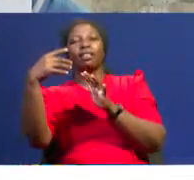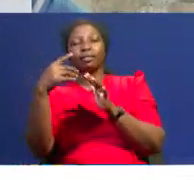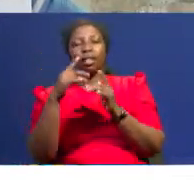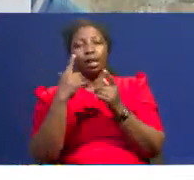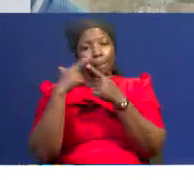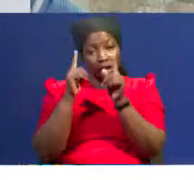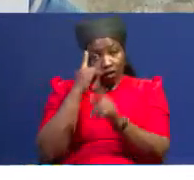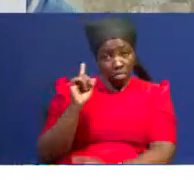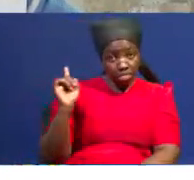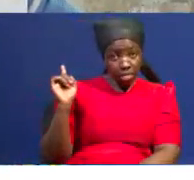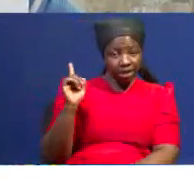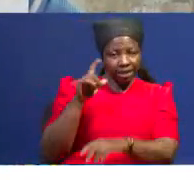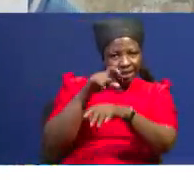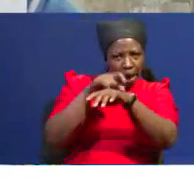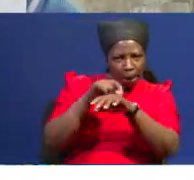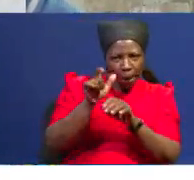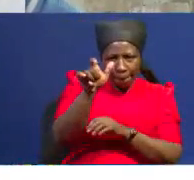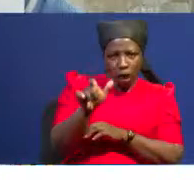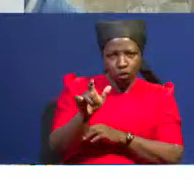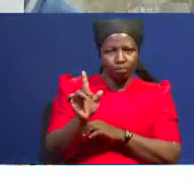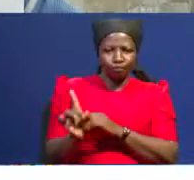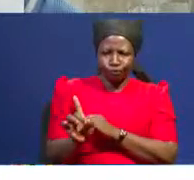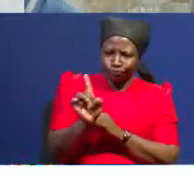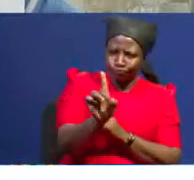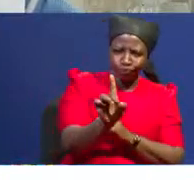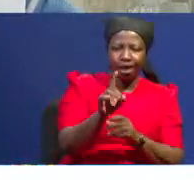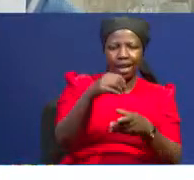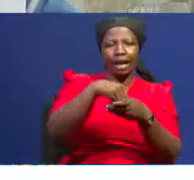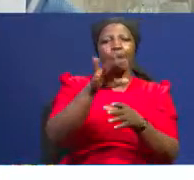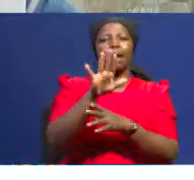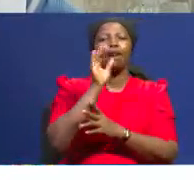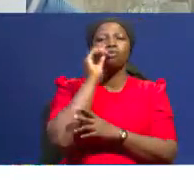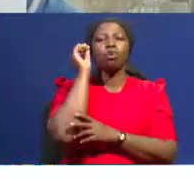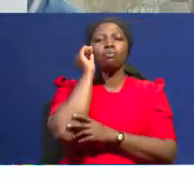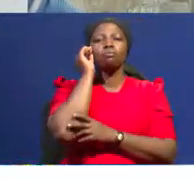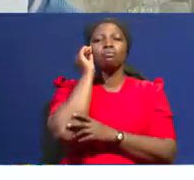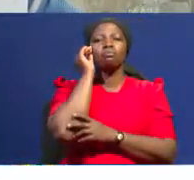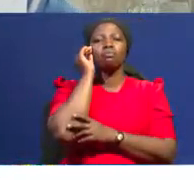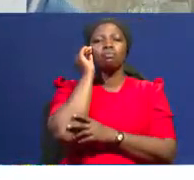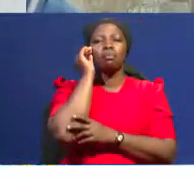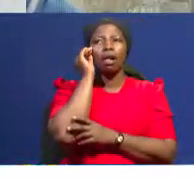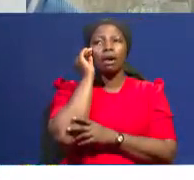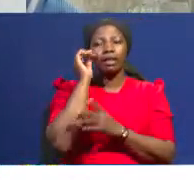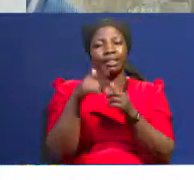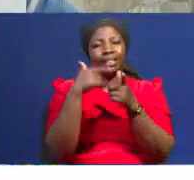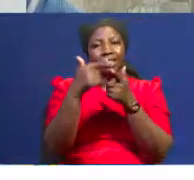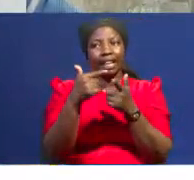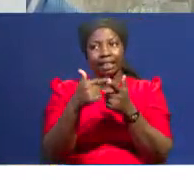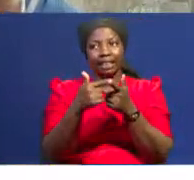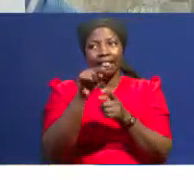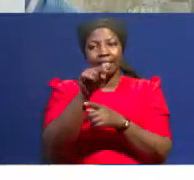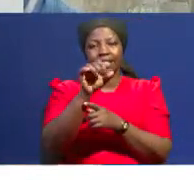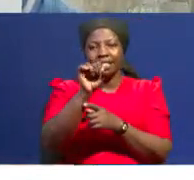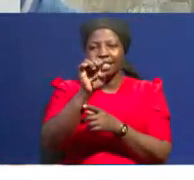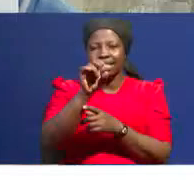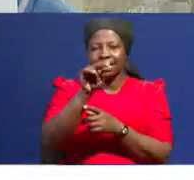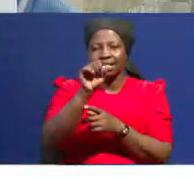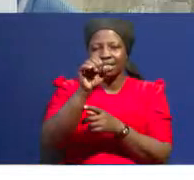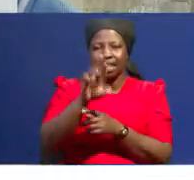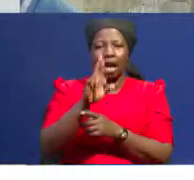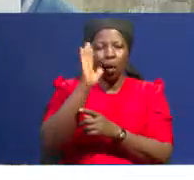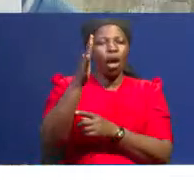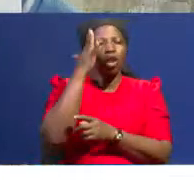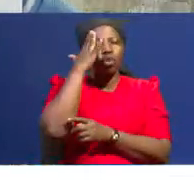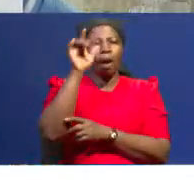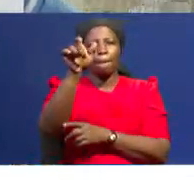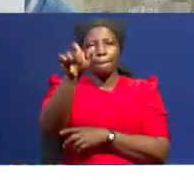this one, when someone comes within your home, an intruder, the sensor will be able to know the person